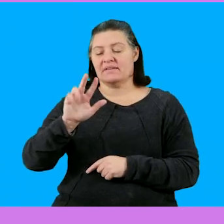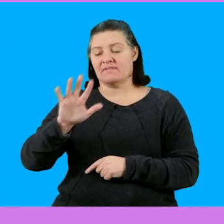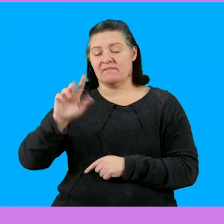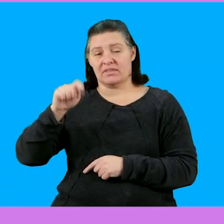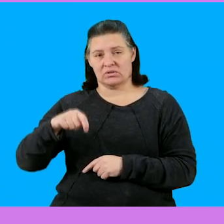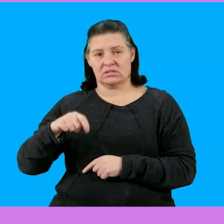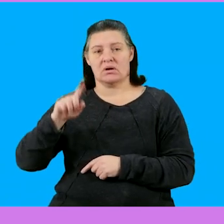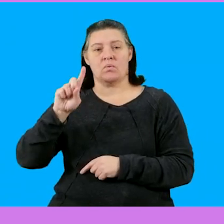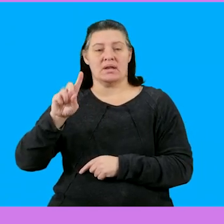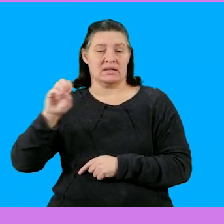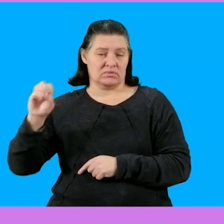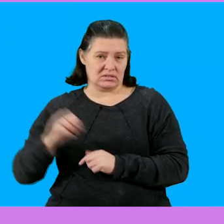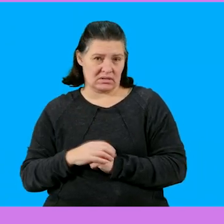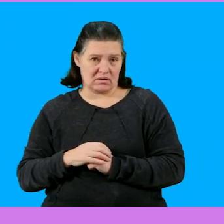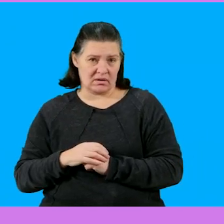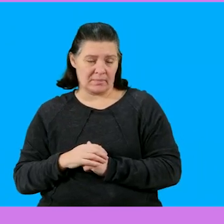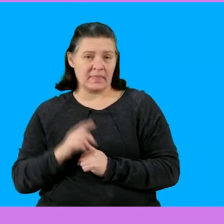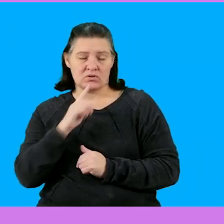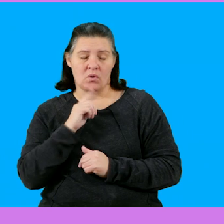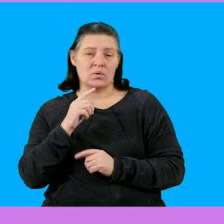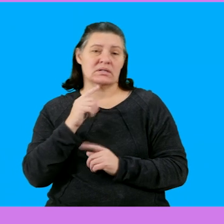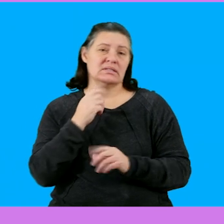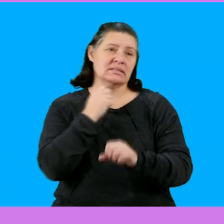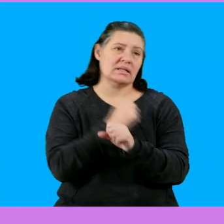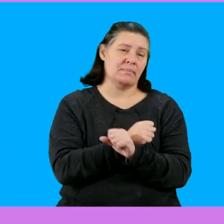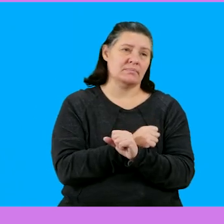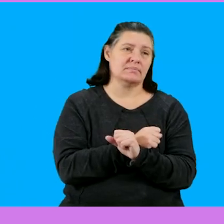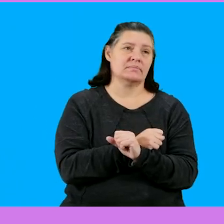185,500 rand. So multiply by 6